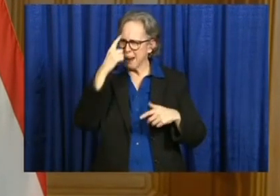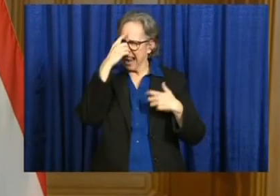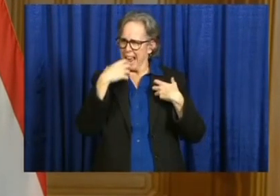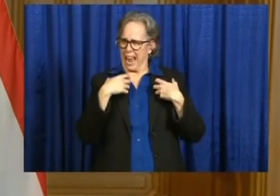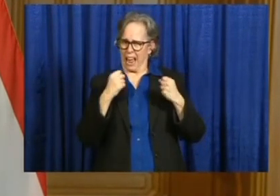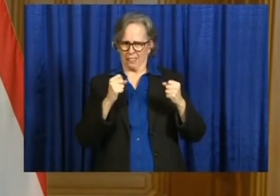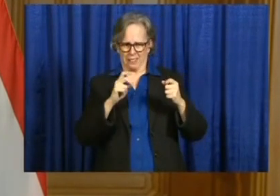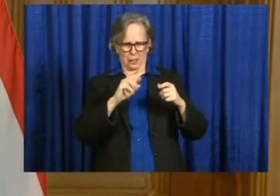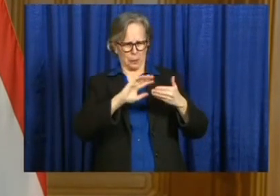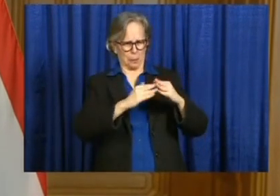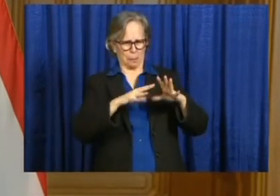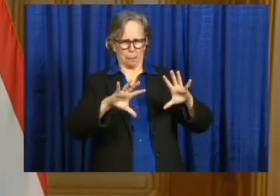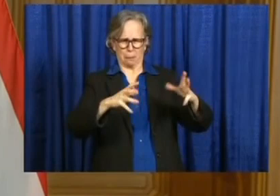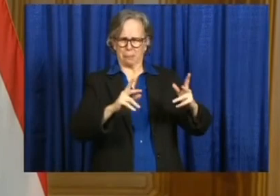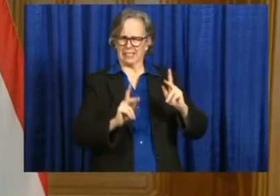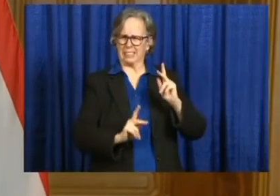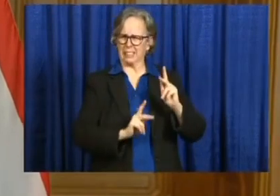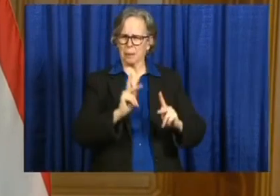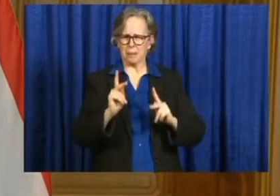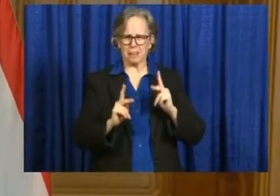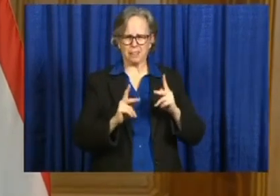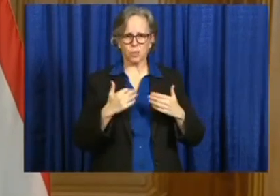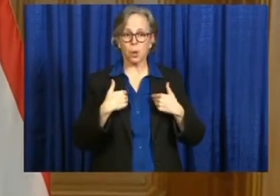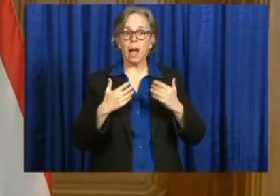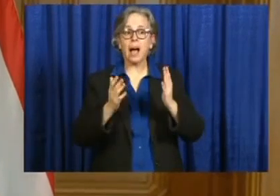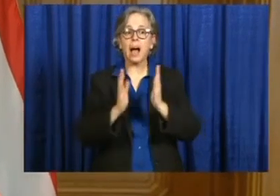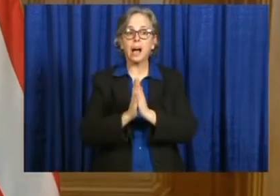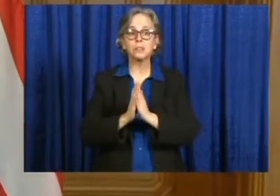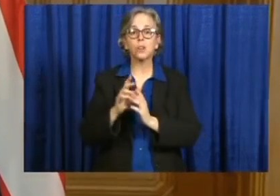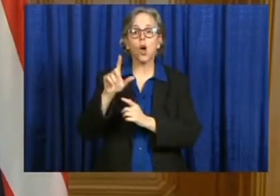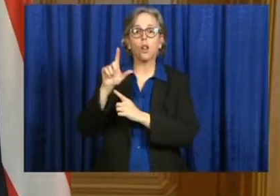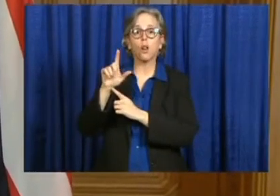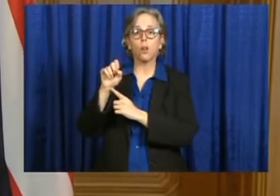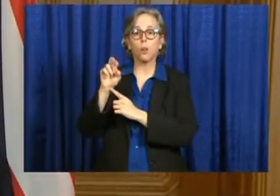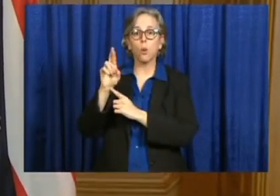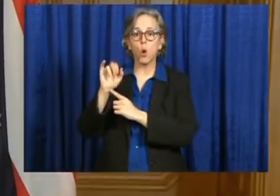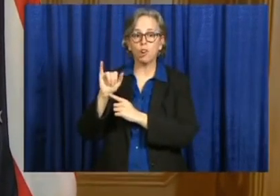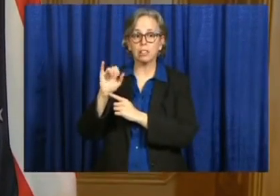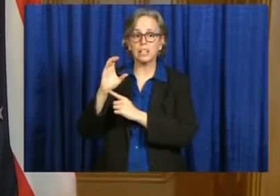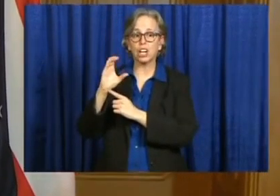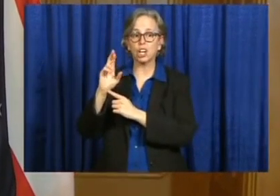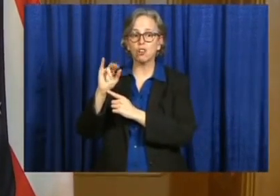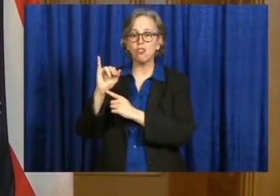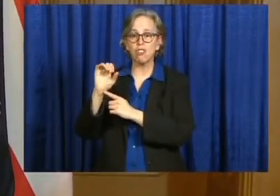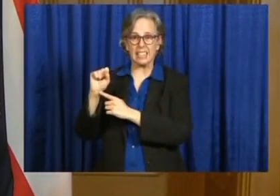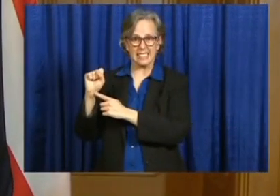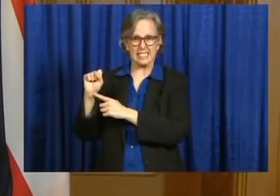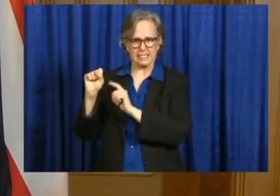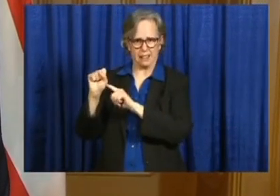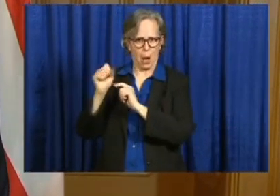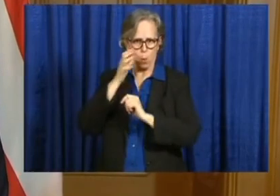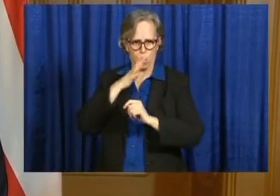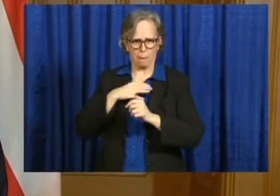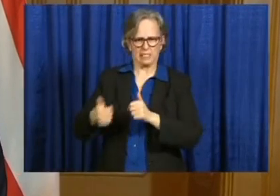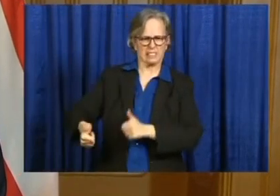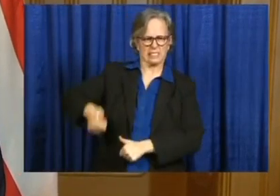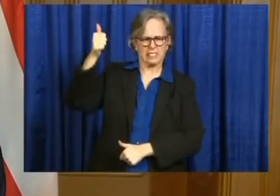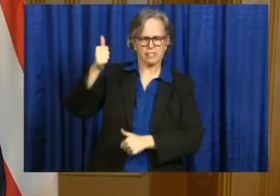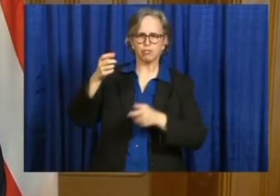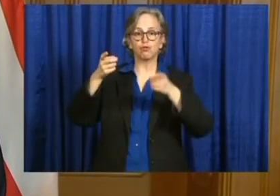us. And so I've asked Lori Chris, who heads up our department, who's the Director of Mental Health and Addiction